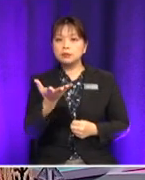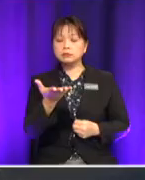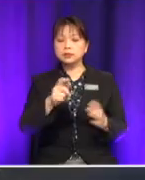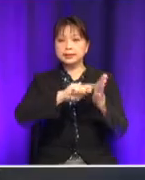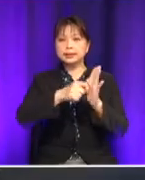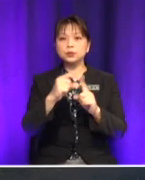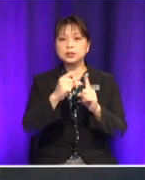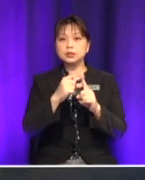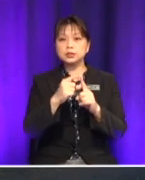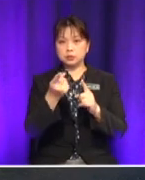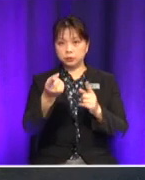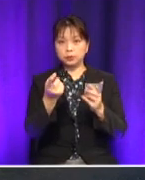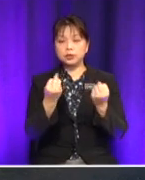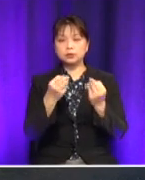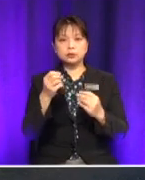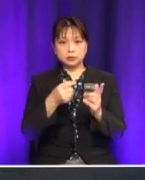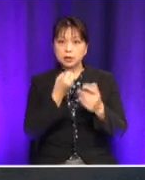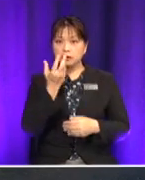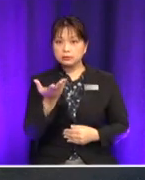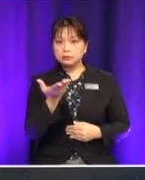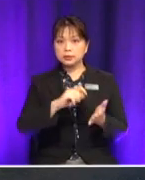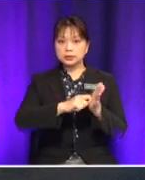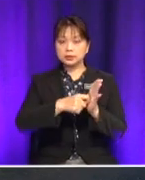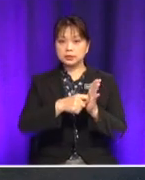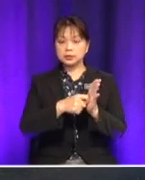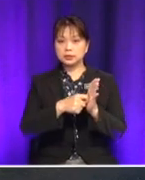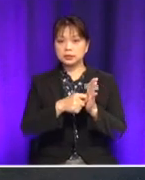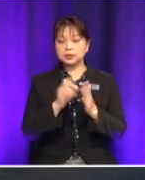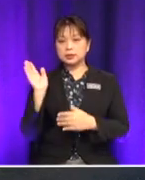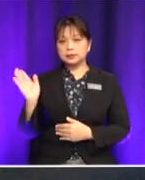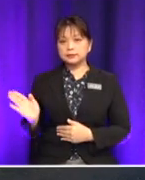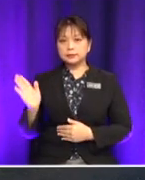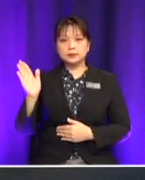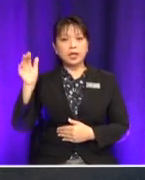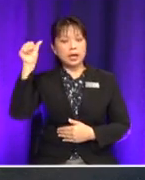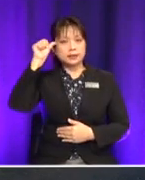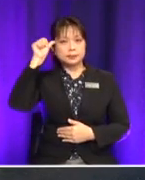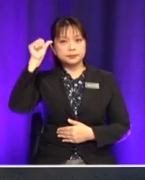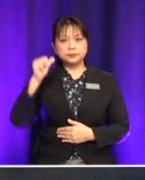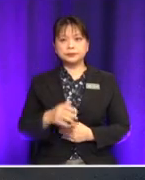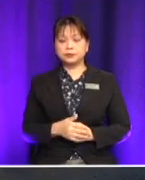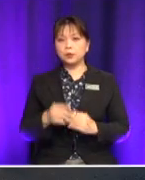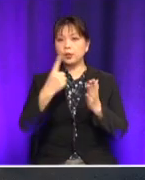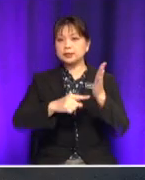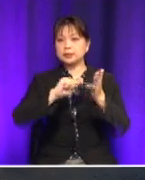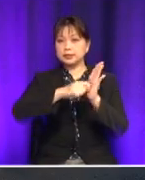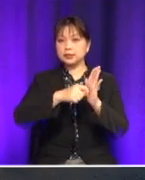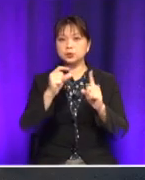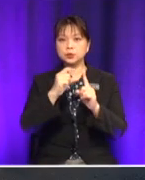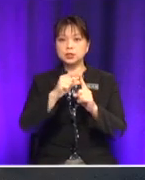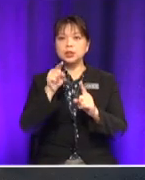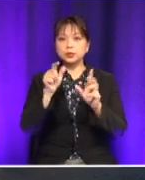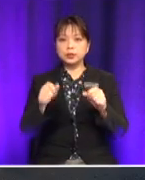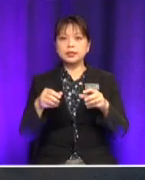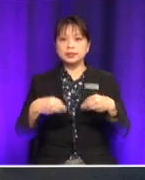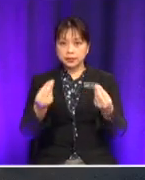Okay, who would like to volunteer first? Can I try, madam? Okay, Adam, that's you. So what are the keywords that you can give us from the first